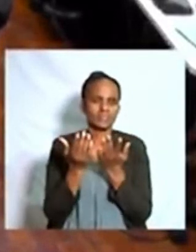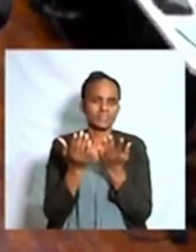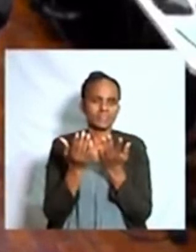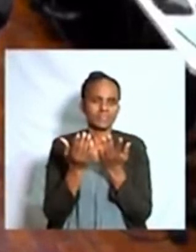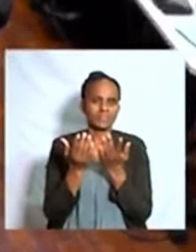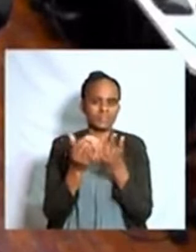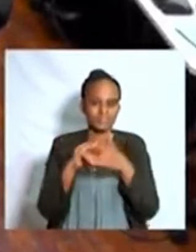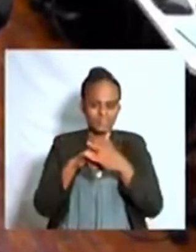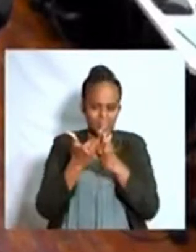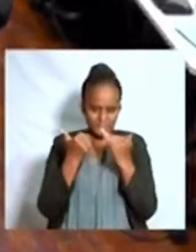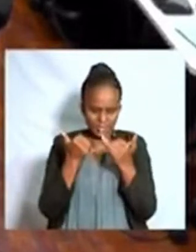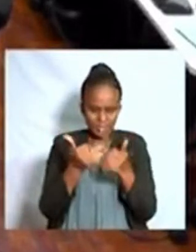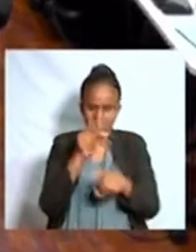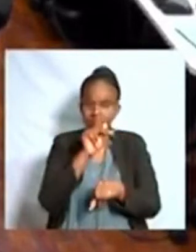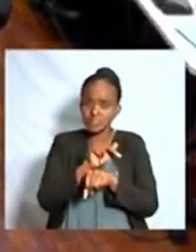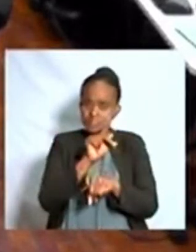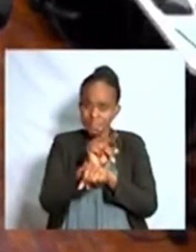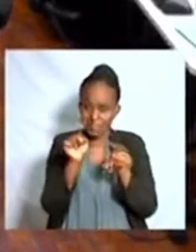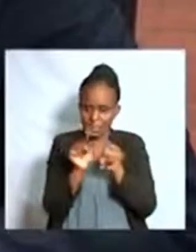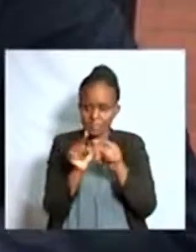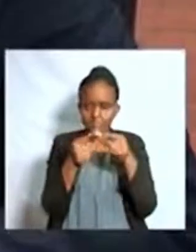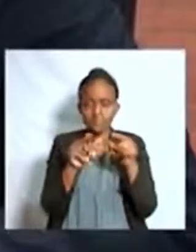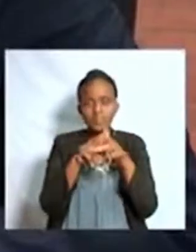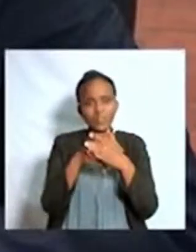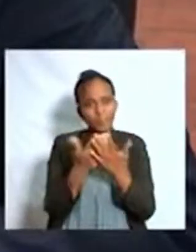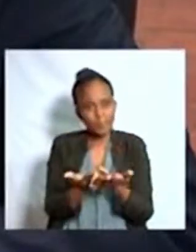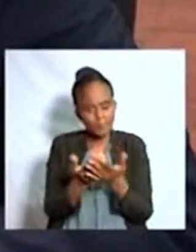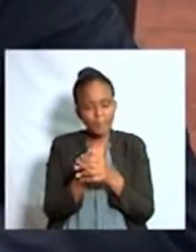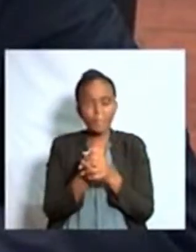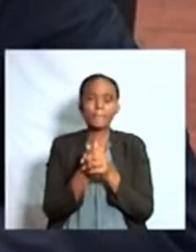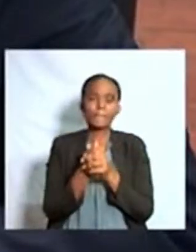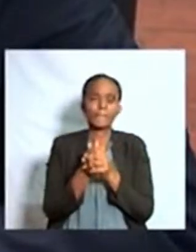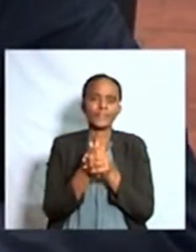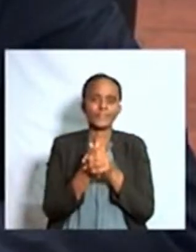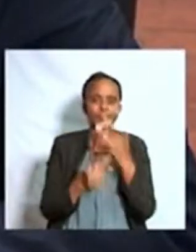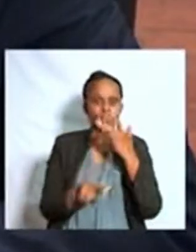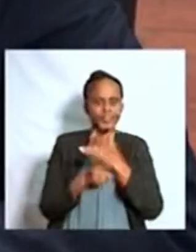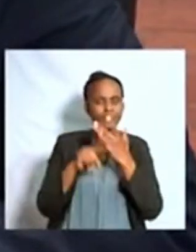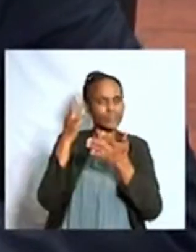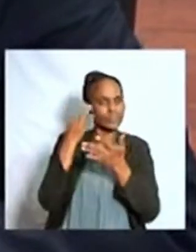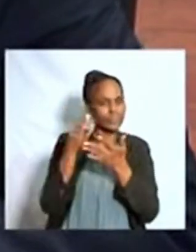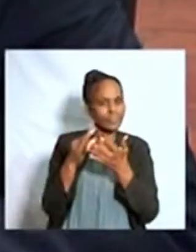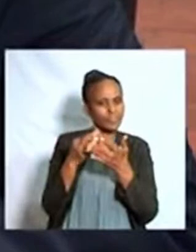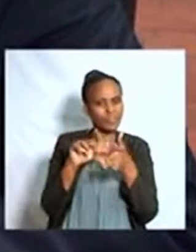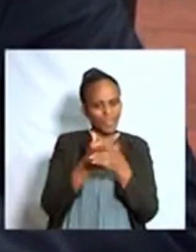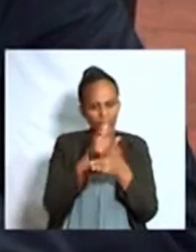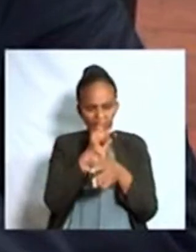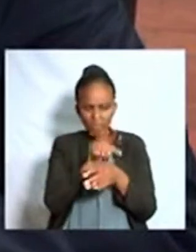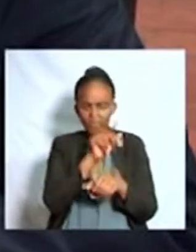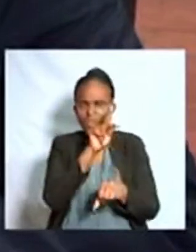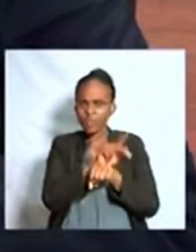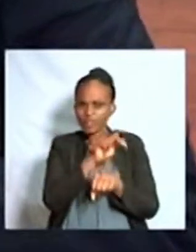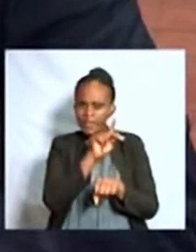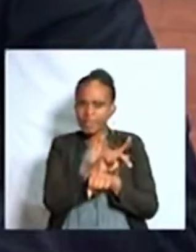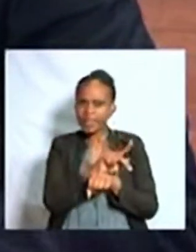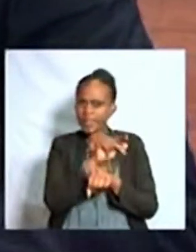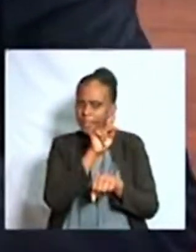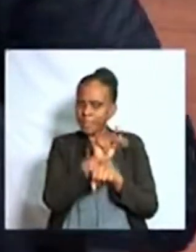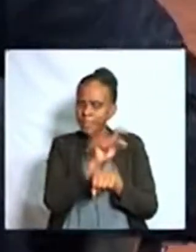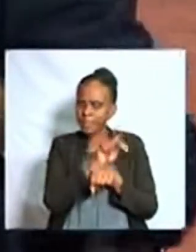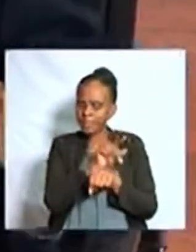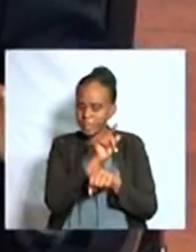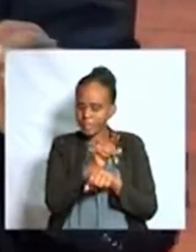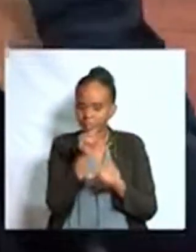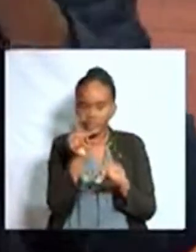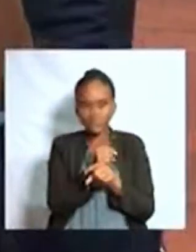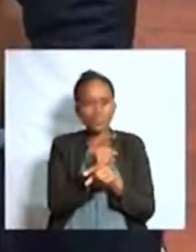So how come this project took place? Town clerk, How come the project,